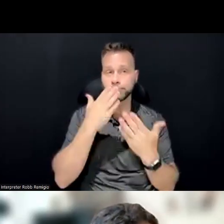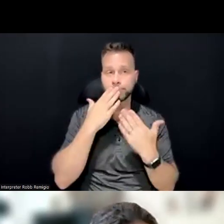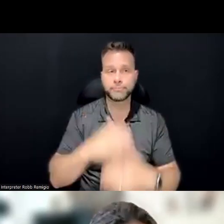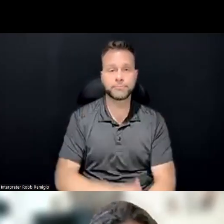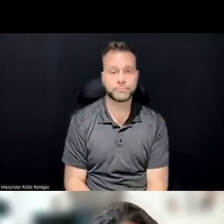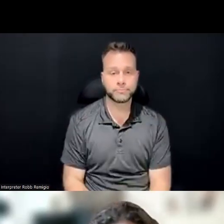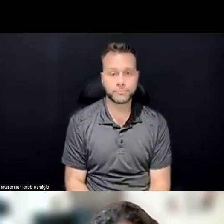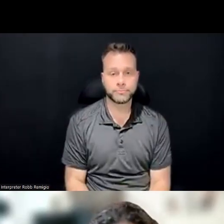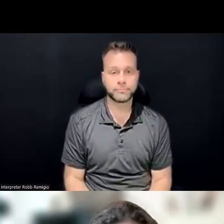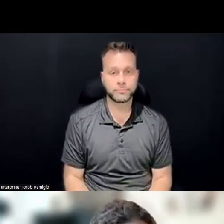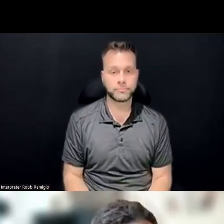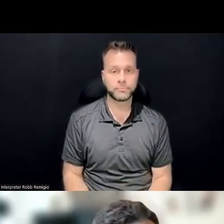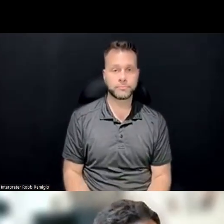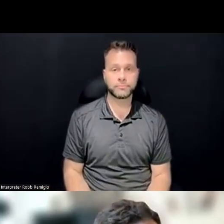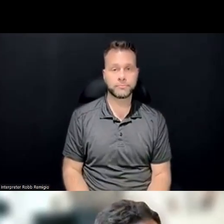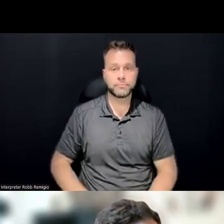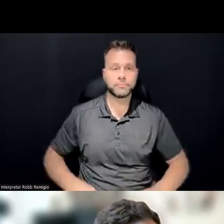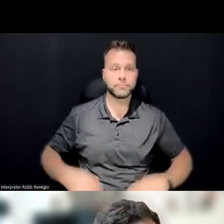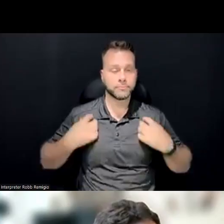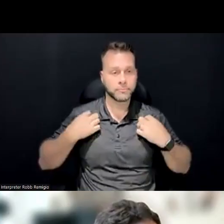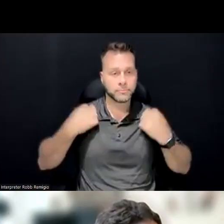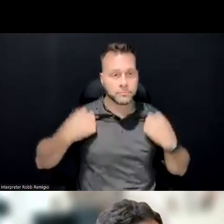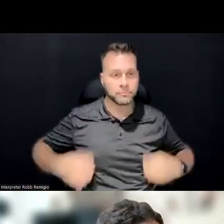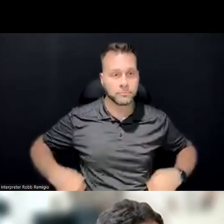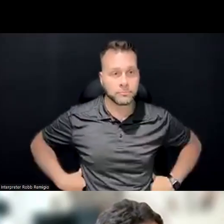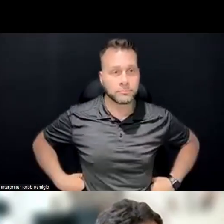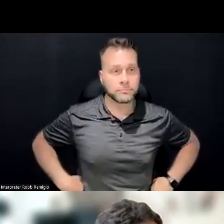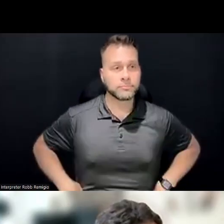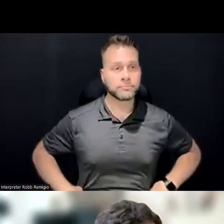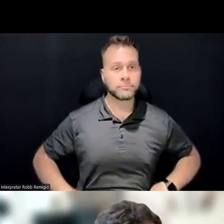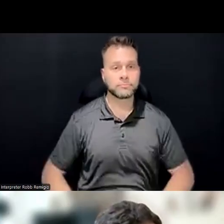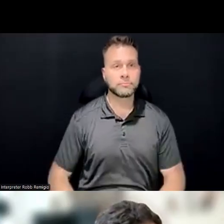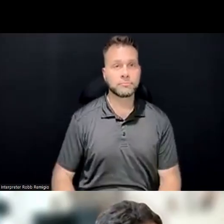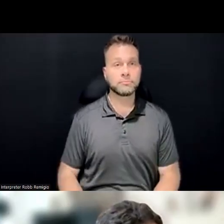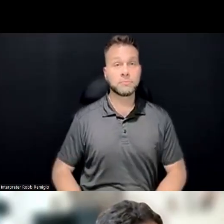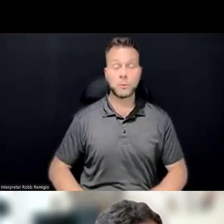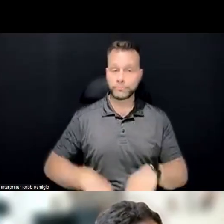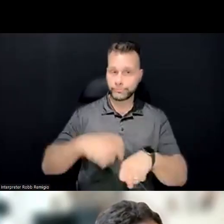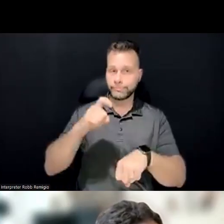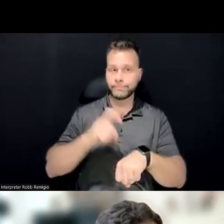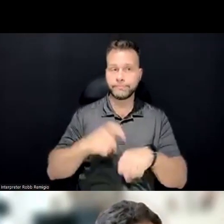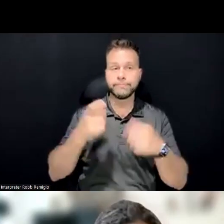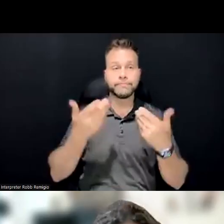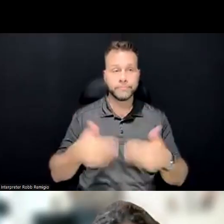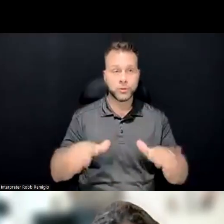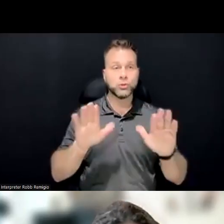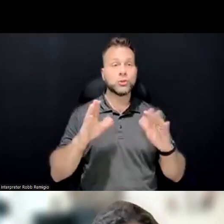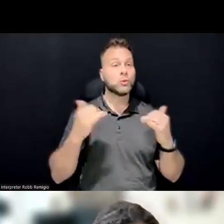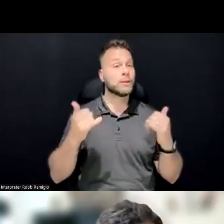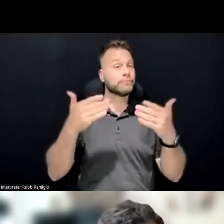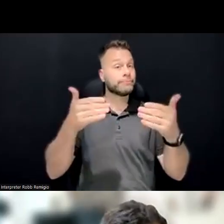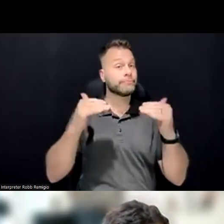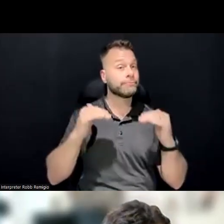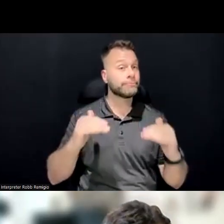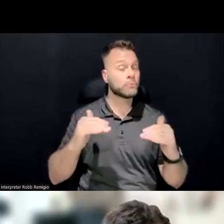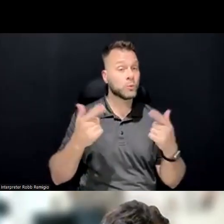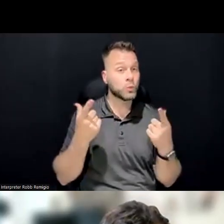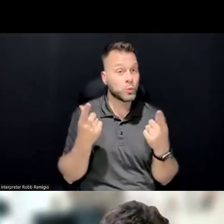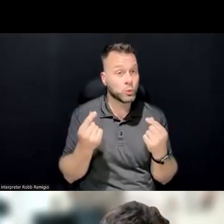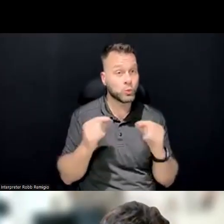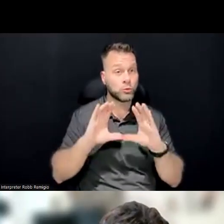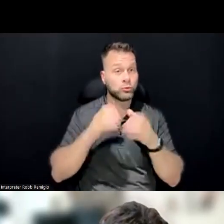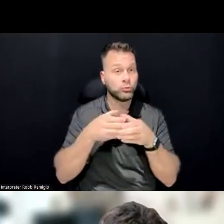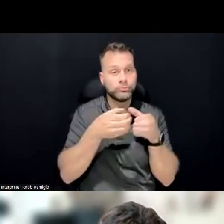much for sharing. So we are at time and we're going to move into our breakouts. And again, want to thank